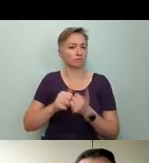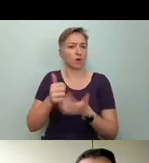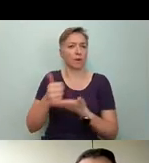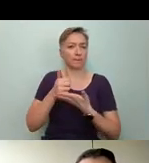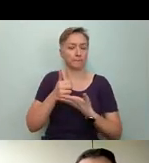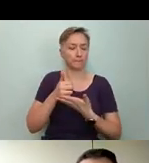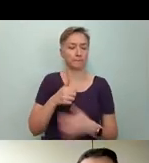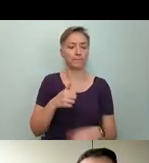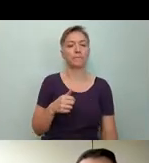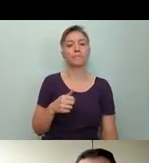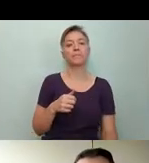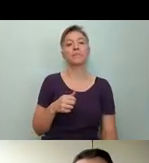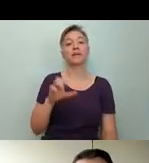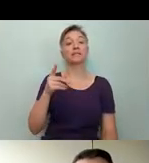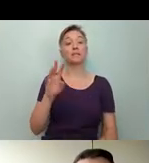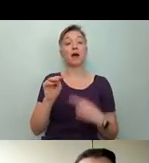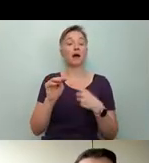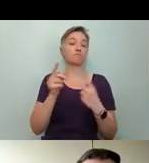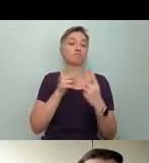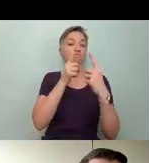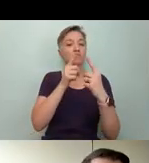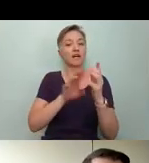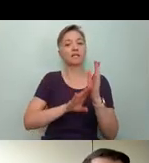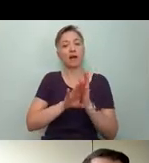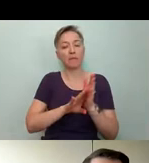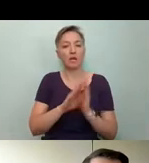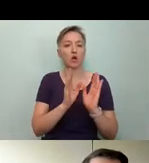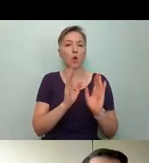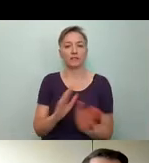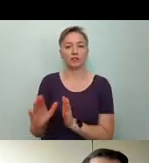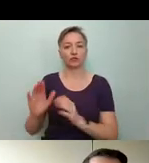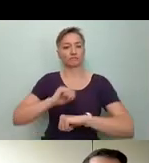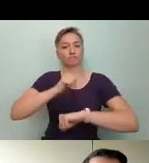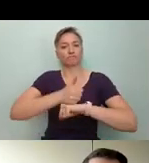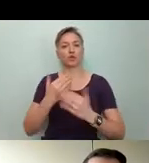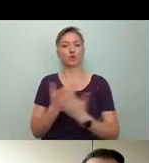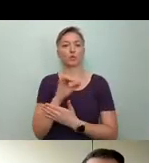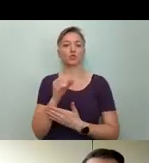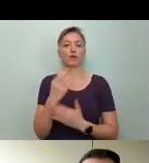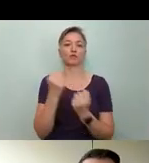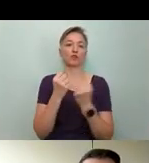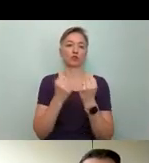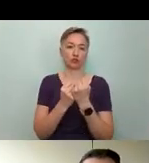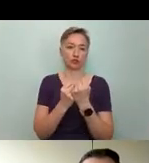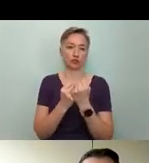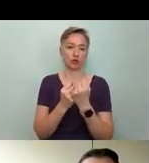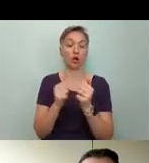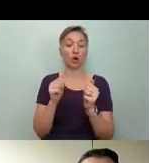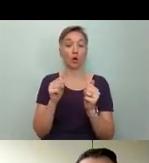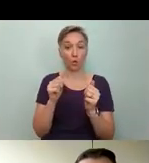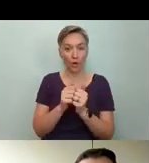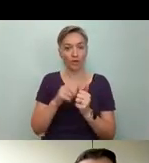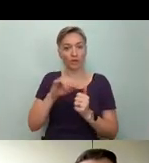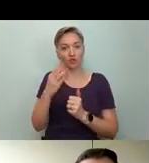really about the development, organization, and implementation of a new job structure with relevant corresponding job profiles